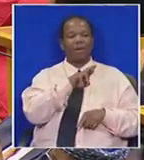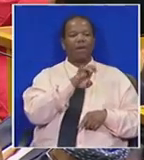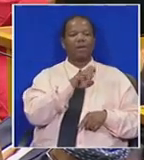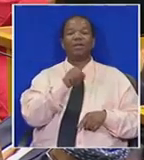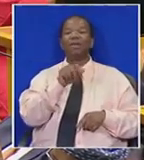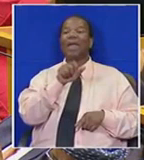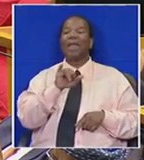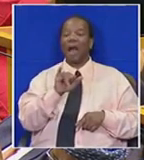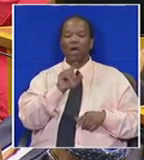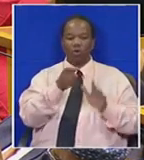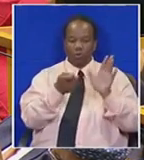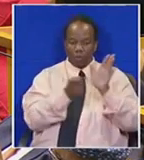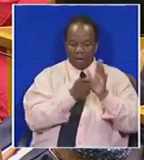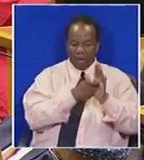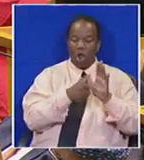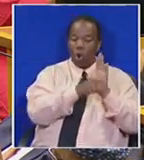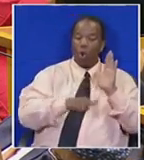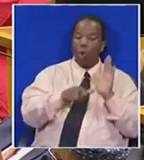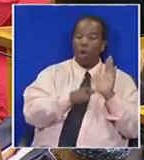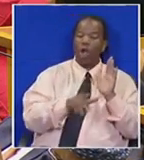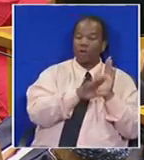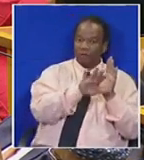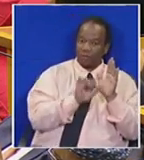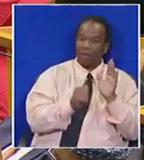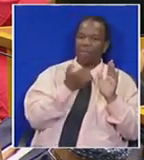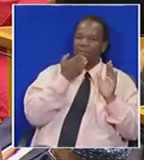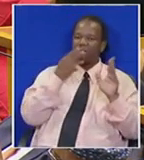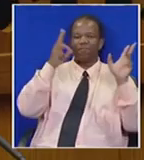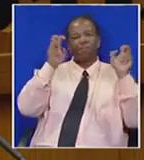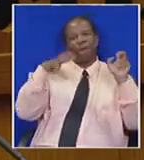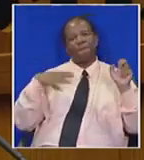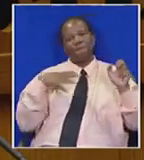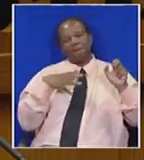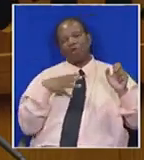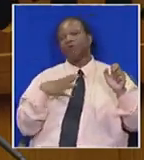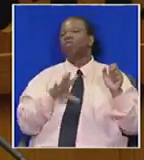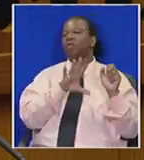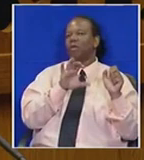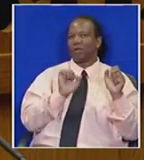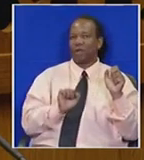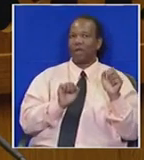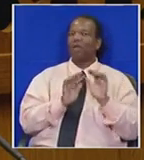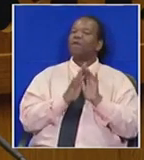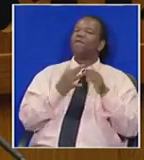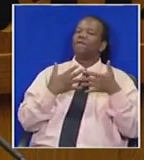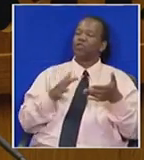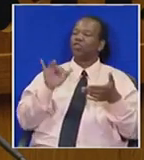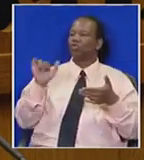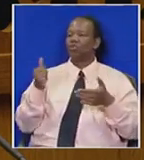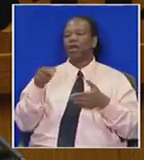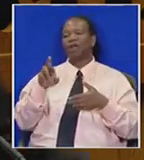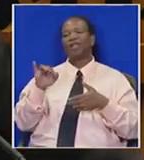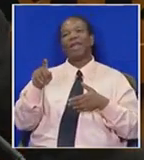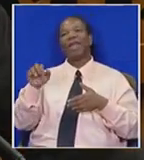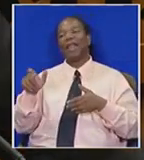made products and consumers to buy proudly South African products. We have written to representatives of the largest retailers this